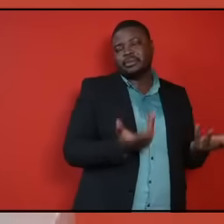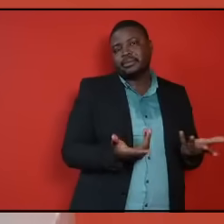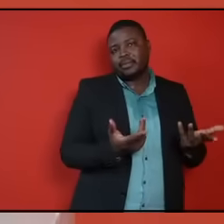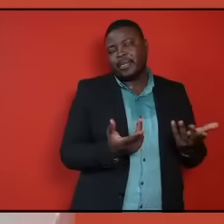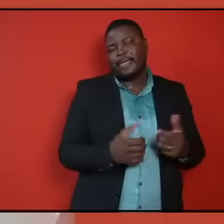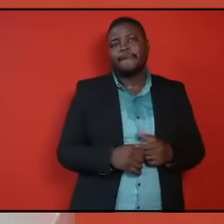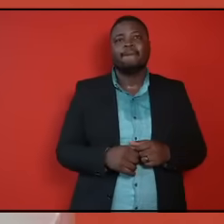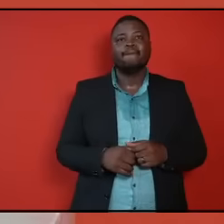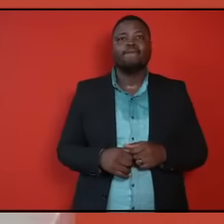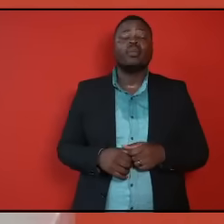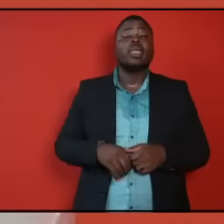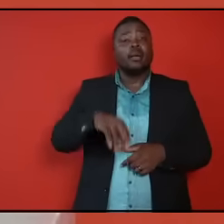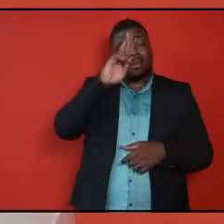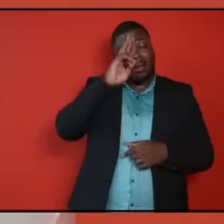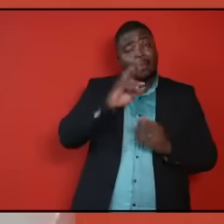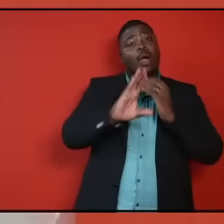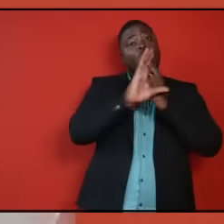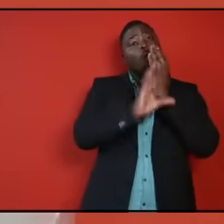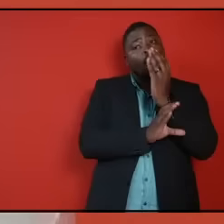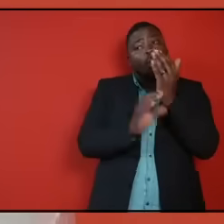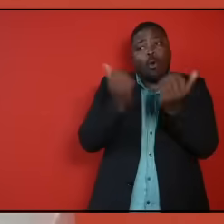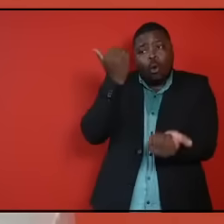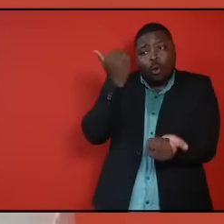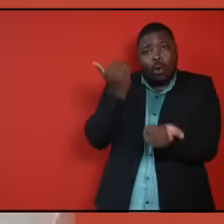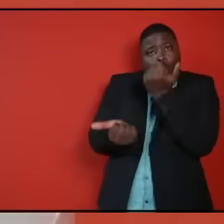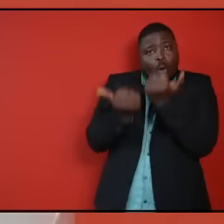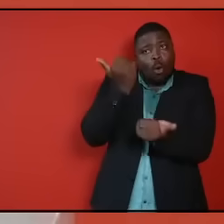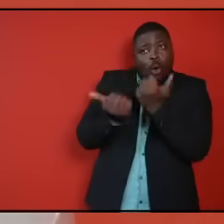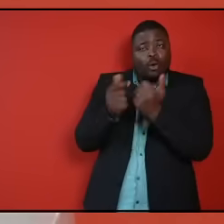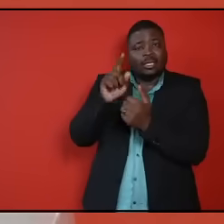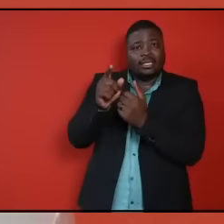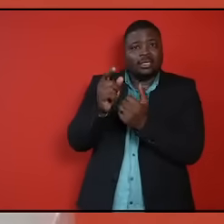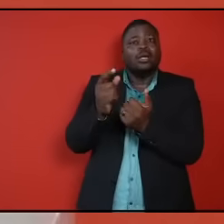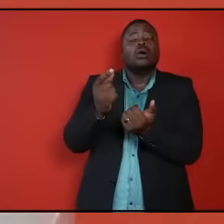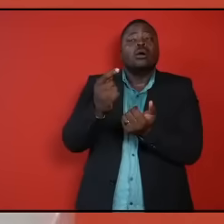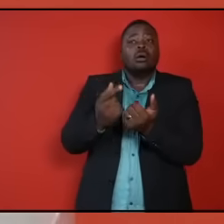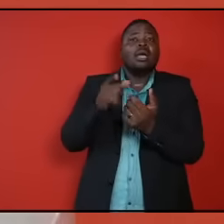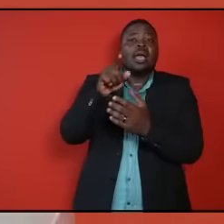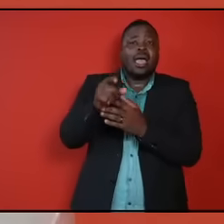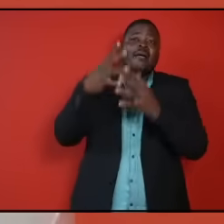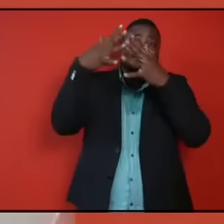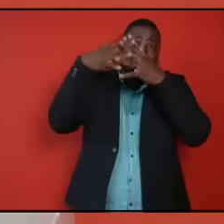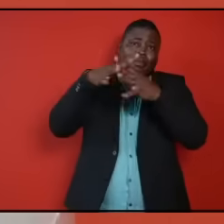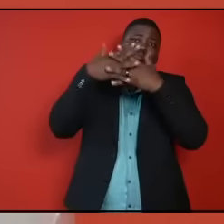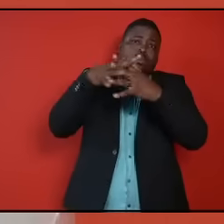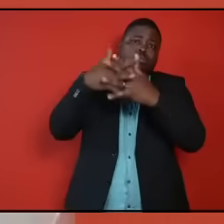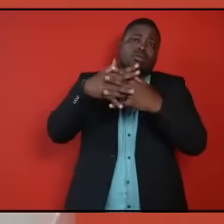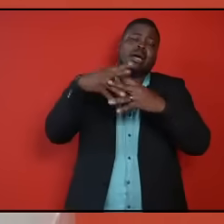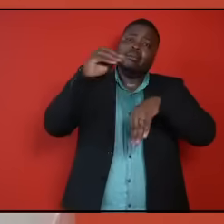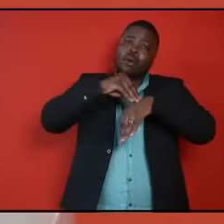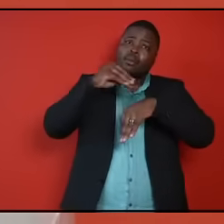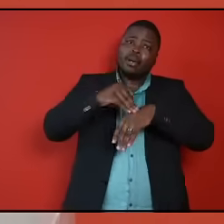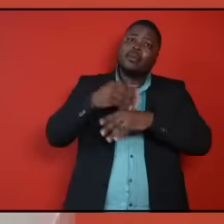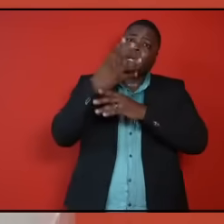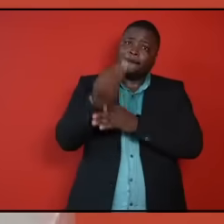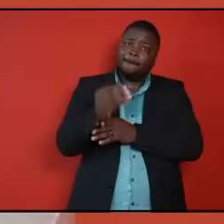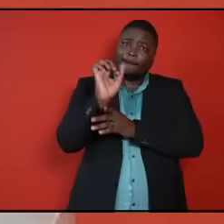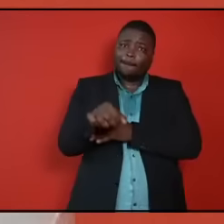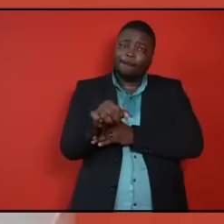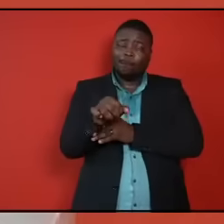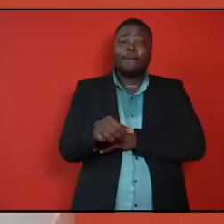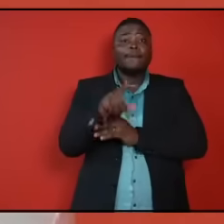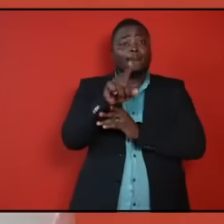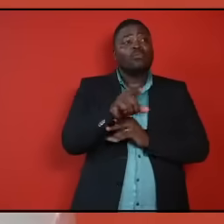That court is in crisis, and you are downplaying that thing. You left it to the EFF, the